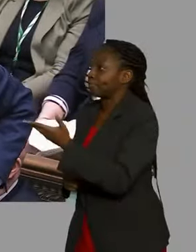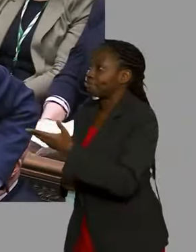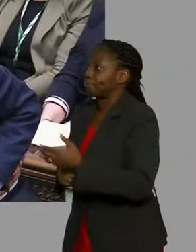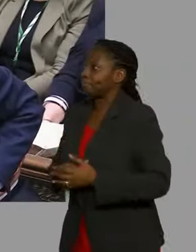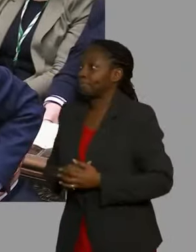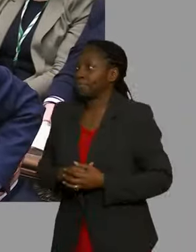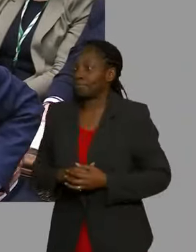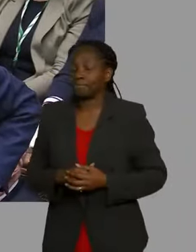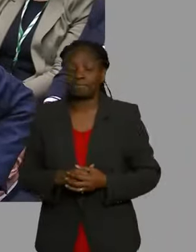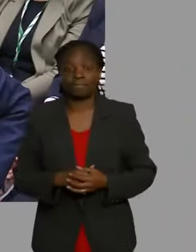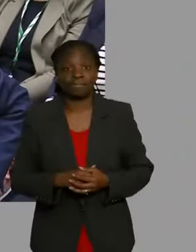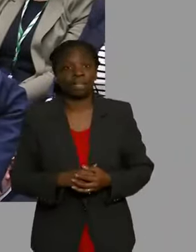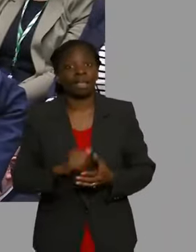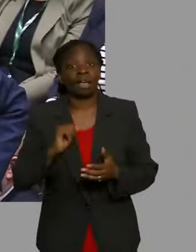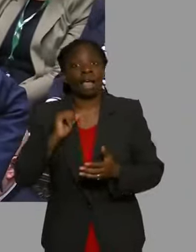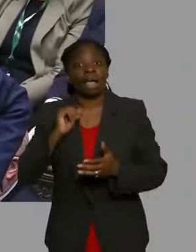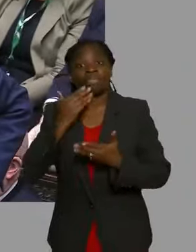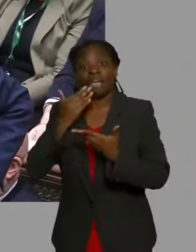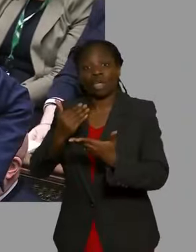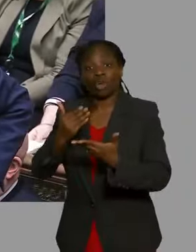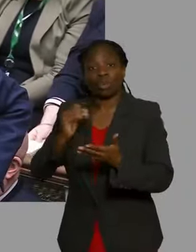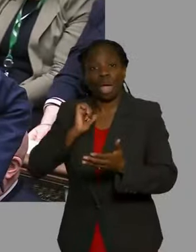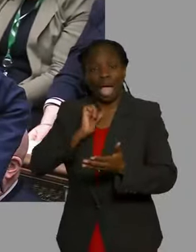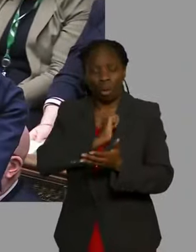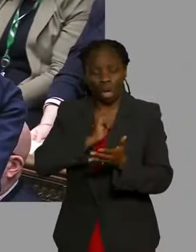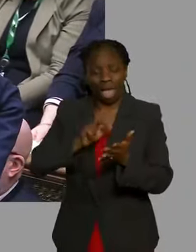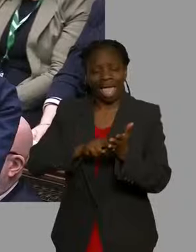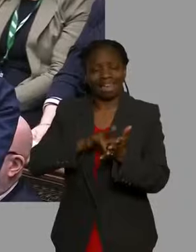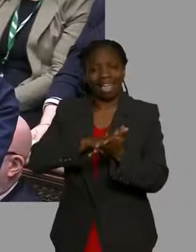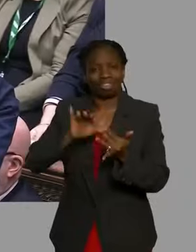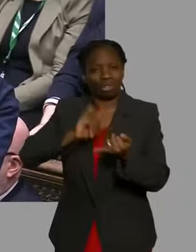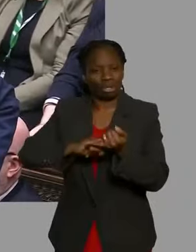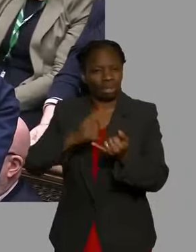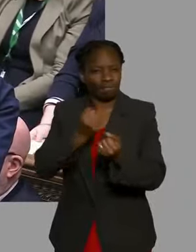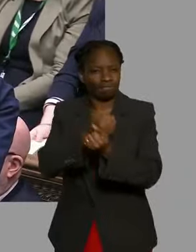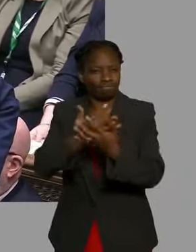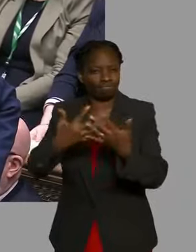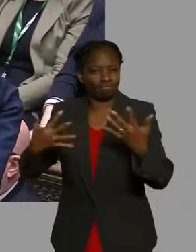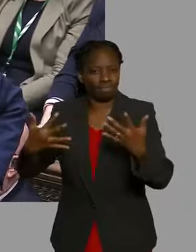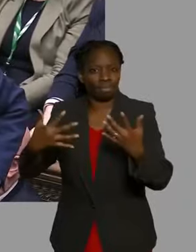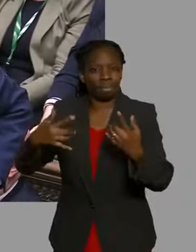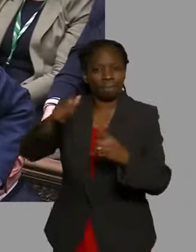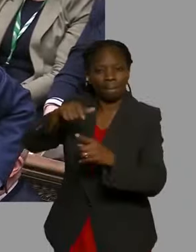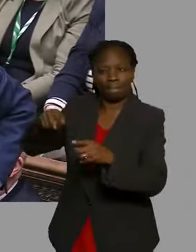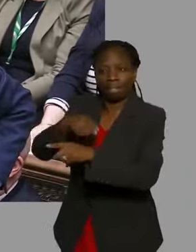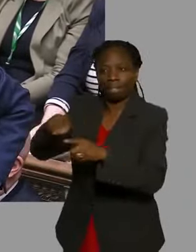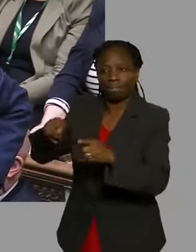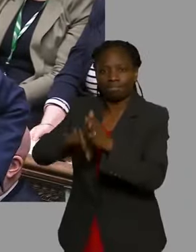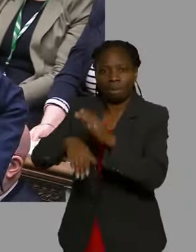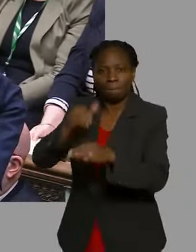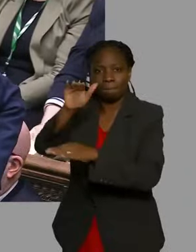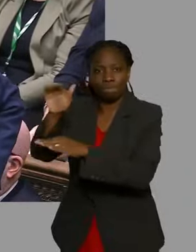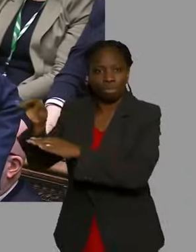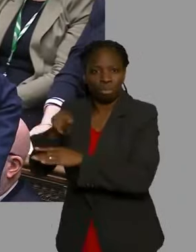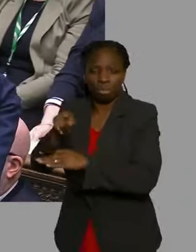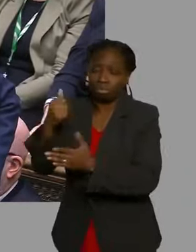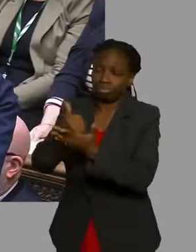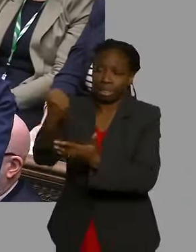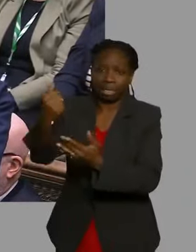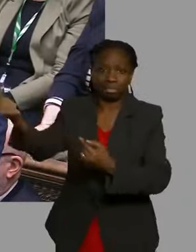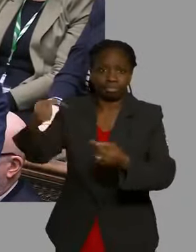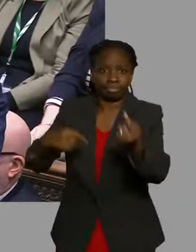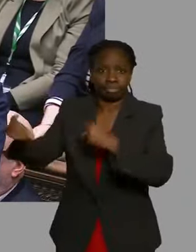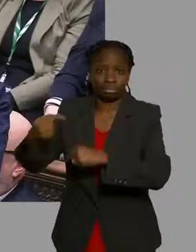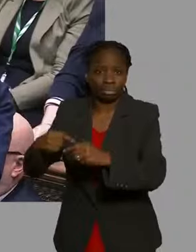Middle East. And I've been privileged to work alongside some of them, Iran, Iraq, and now, as we